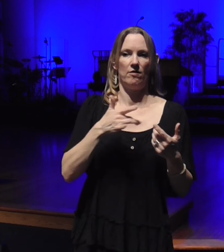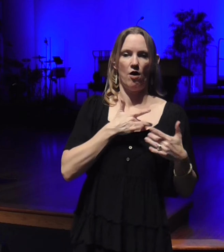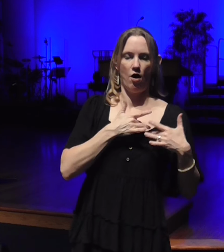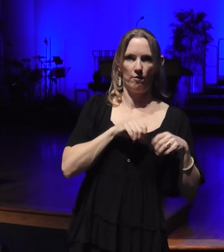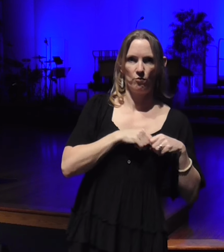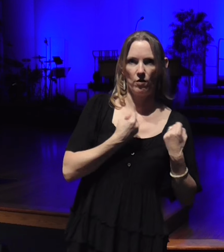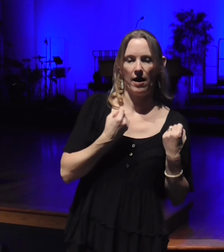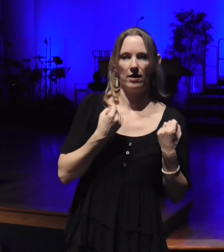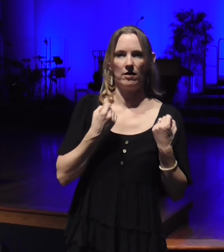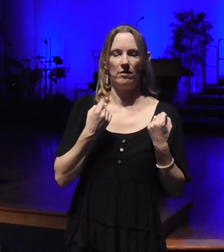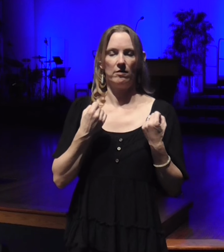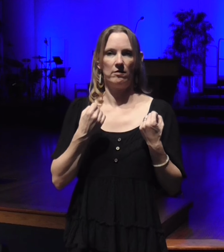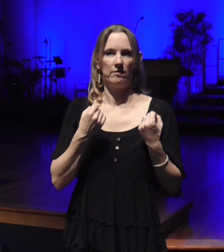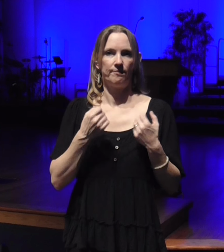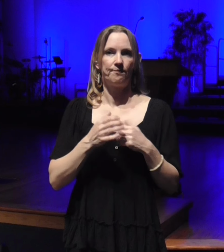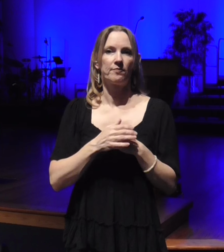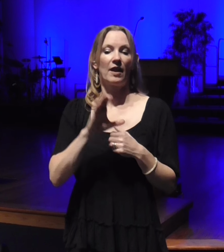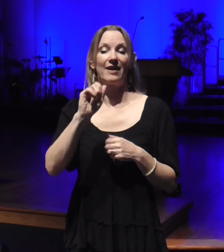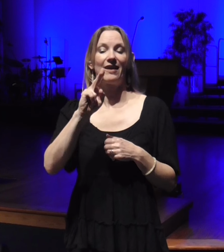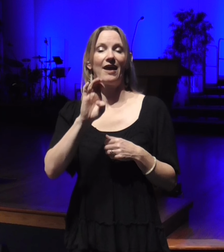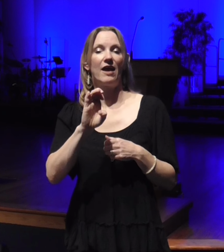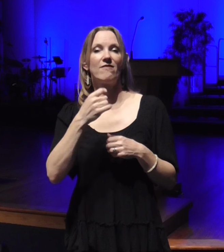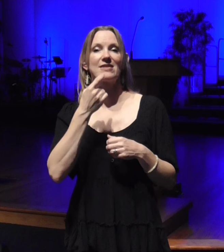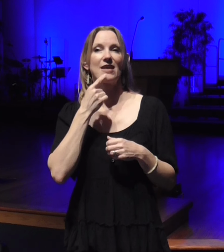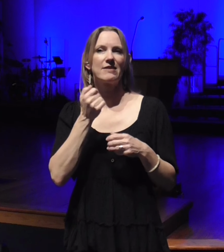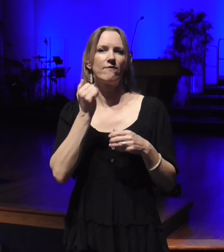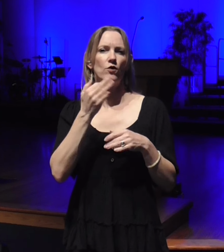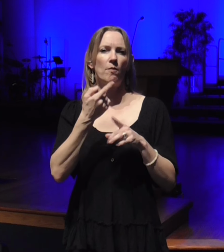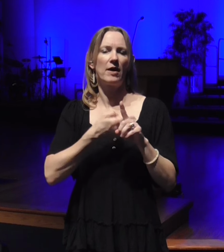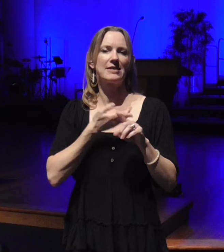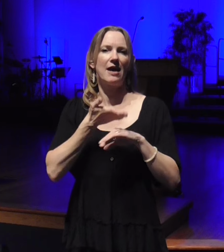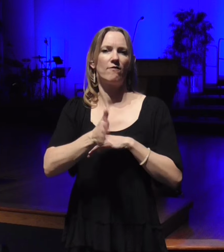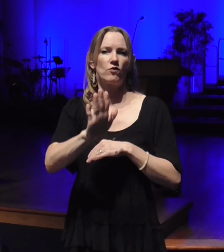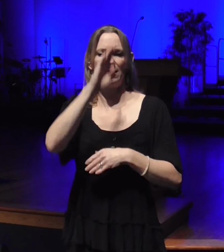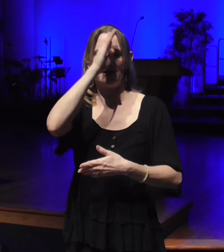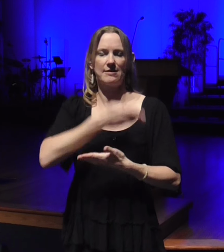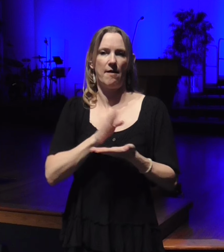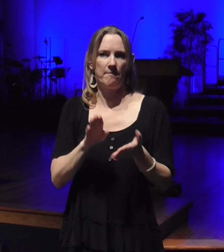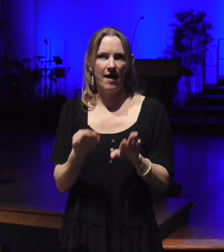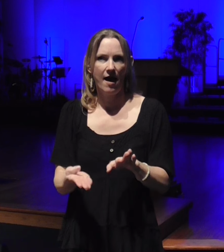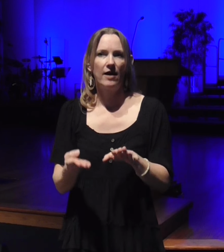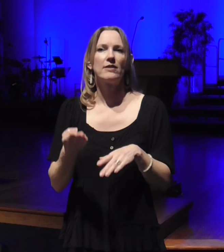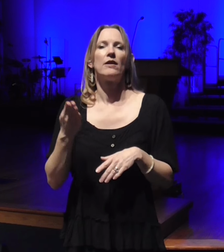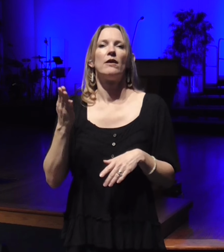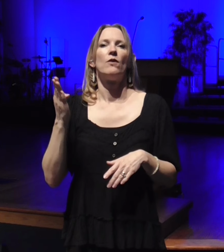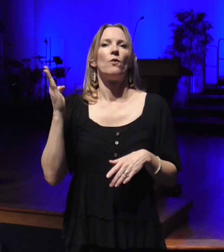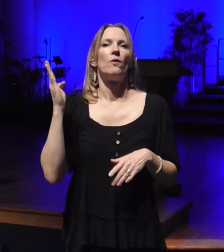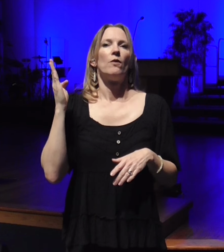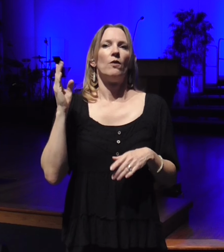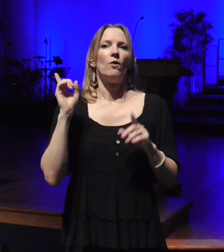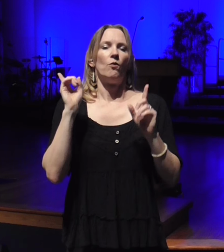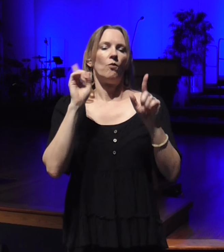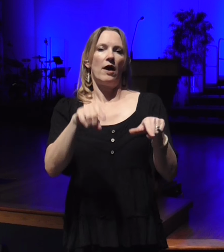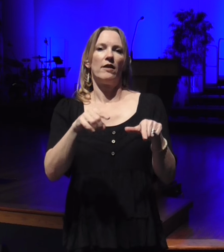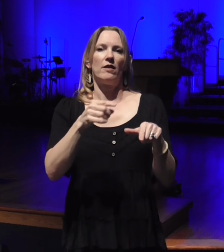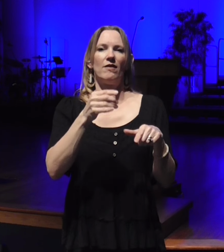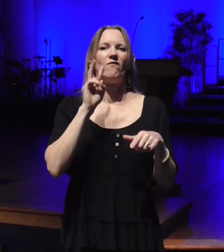that sorrow. Cave shares just a few months after his son's passing, returning to get to-go food from